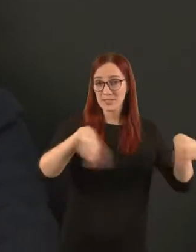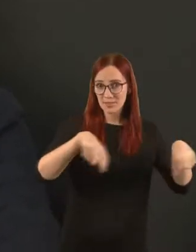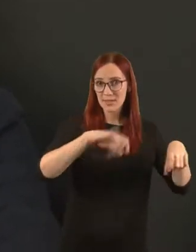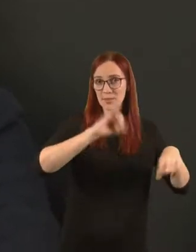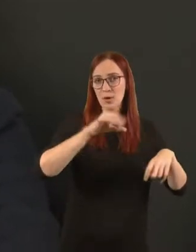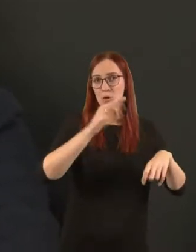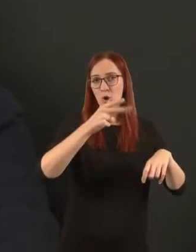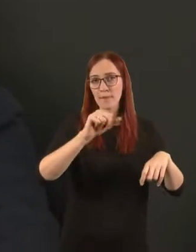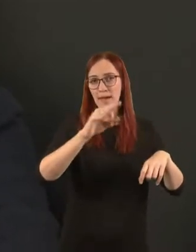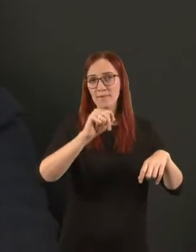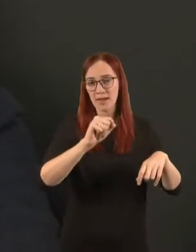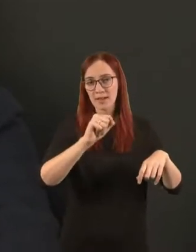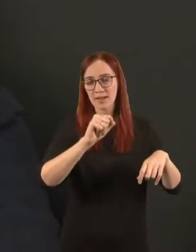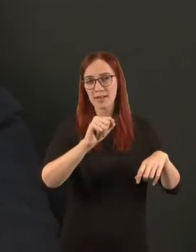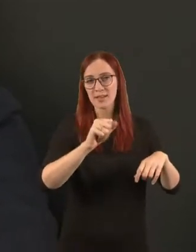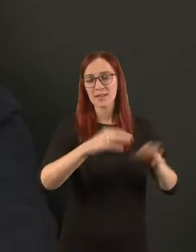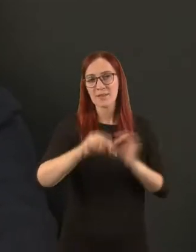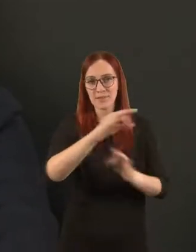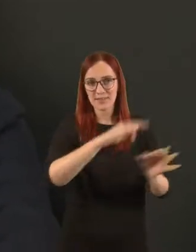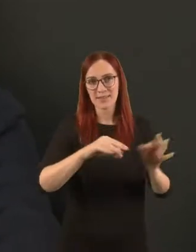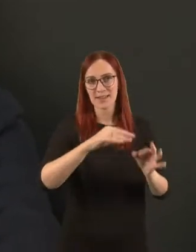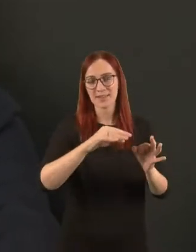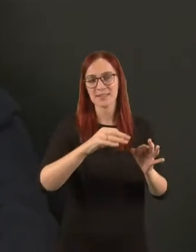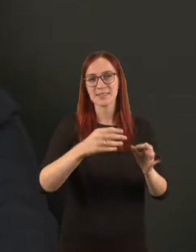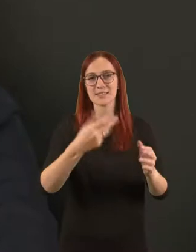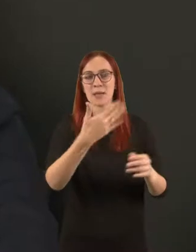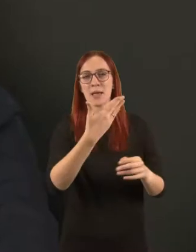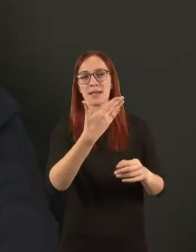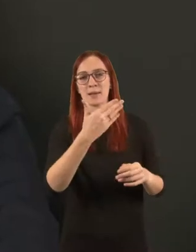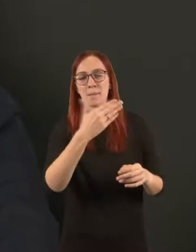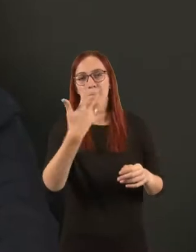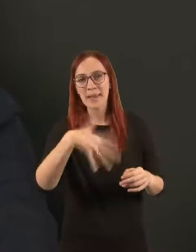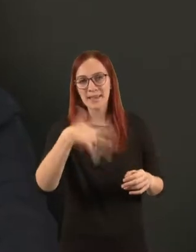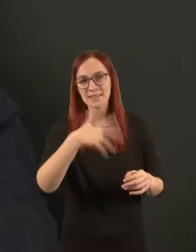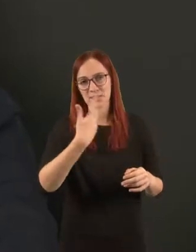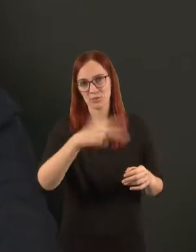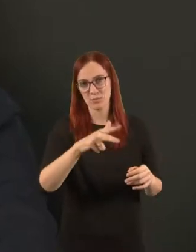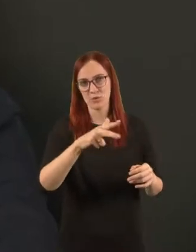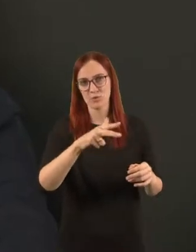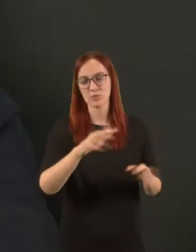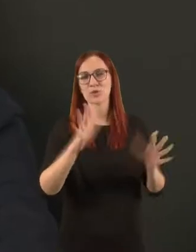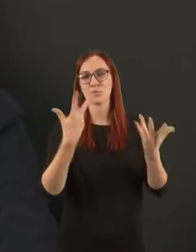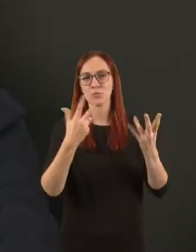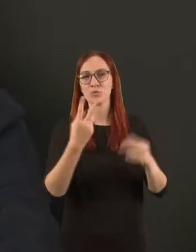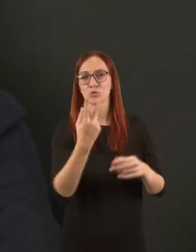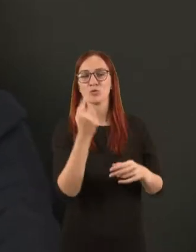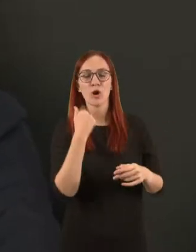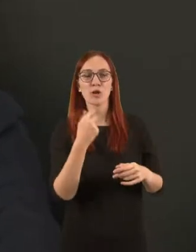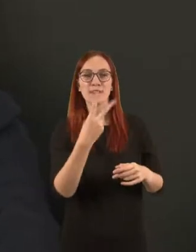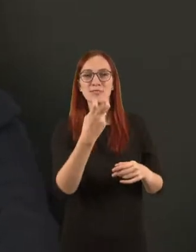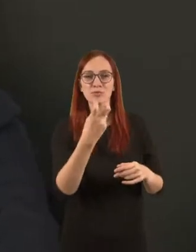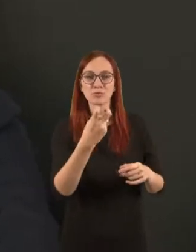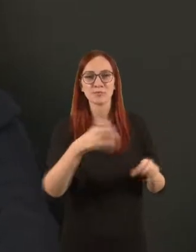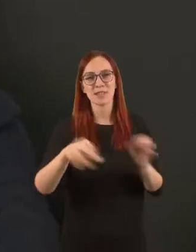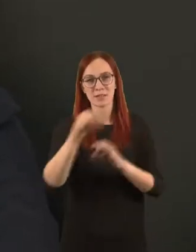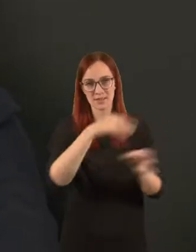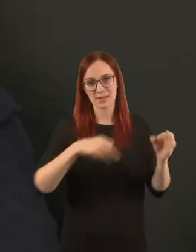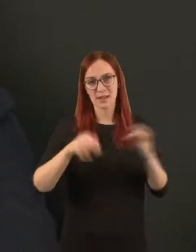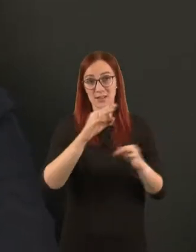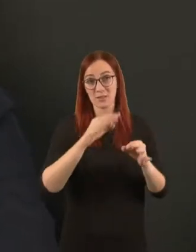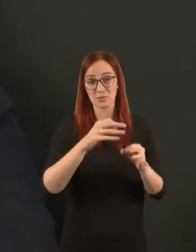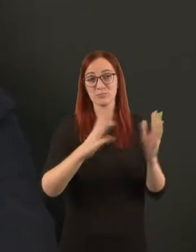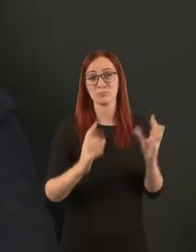And quite another thing is when you take a construction permit in Jonava, where